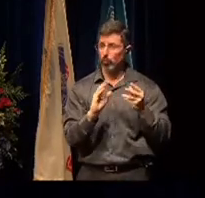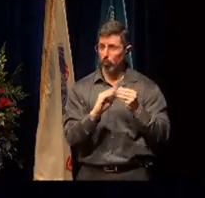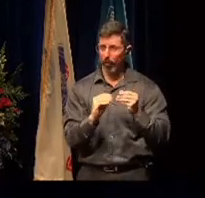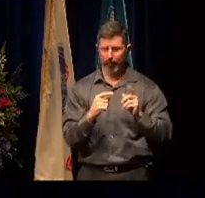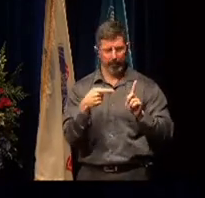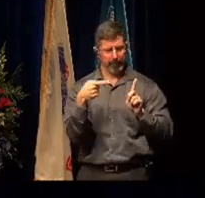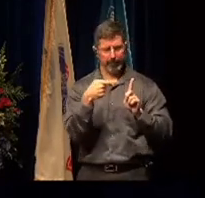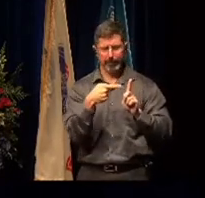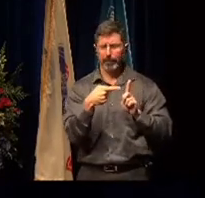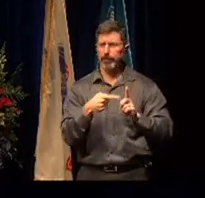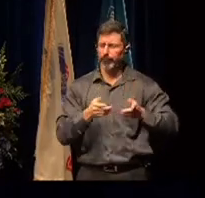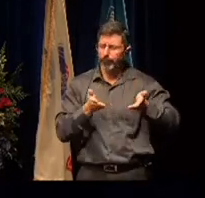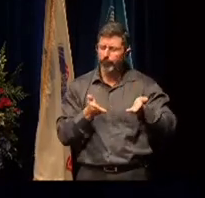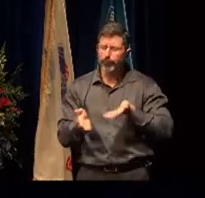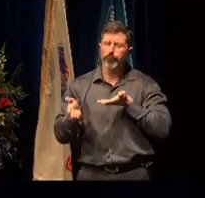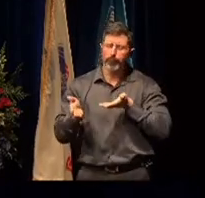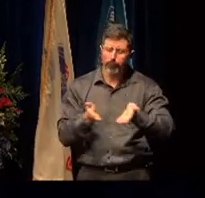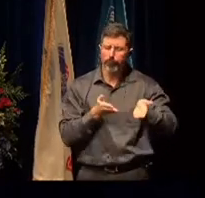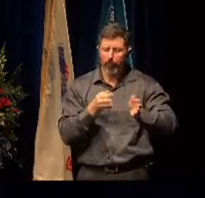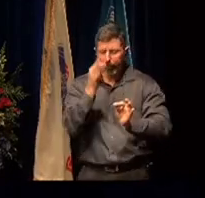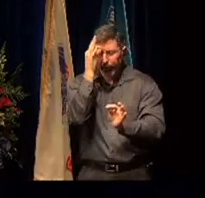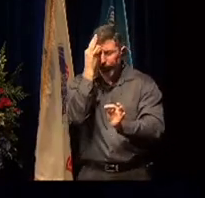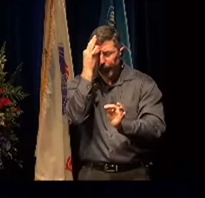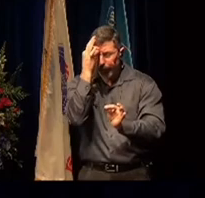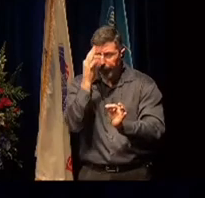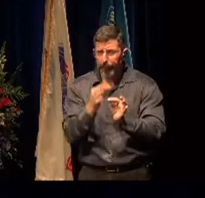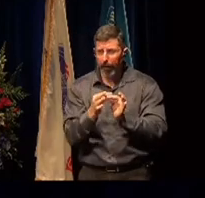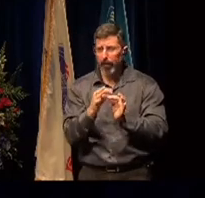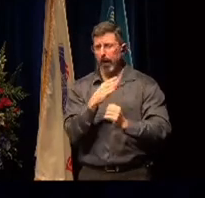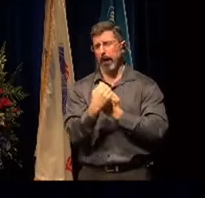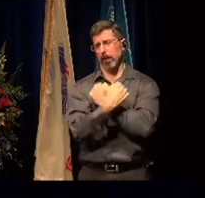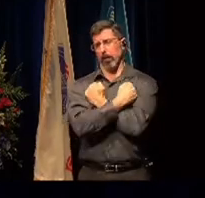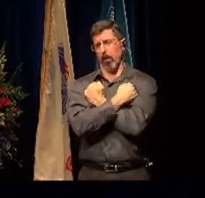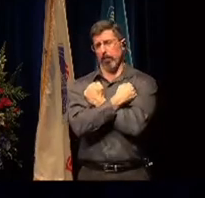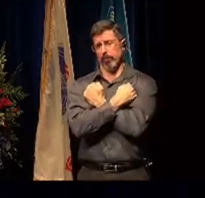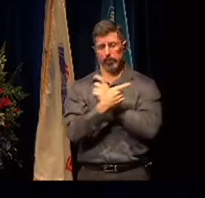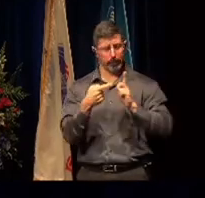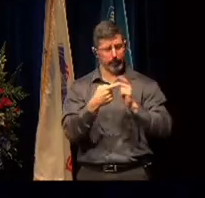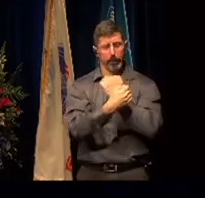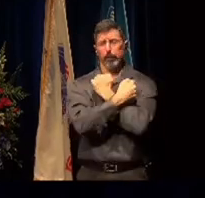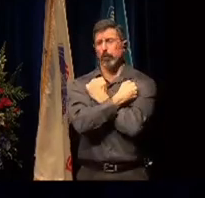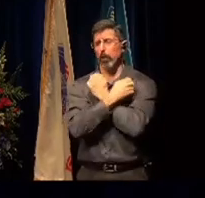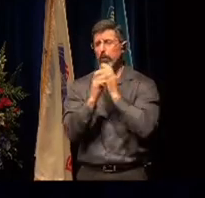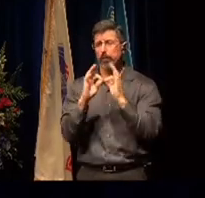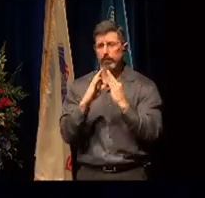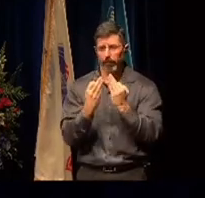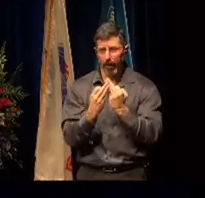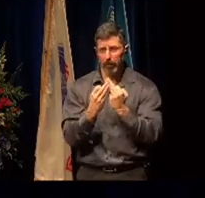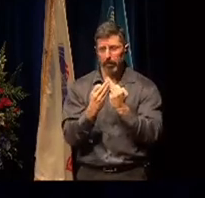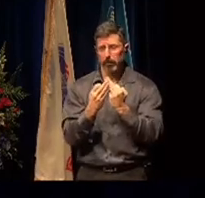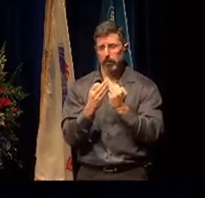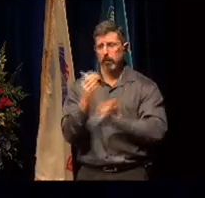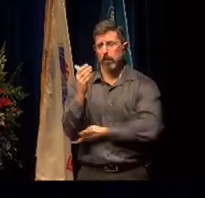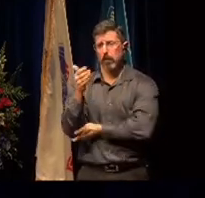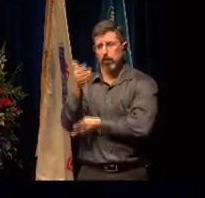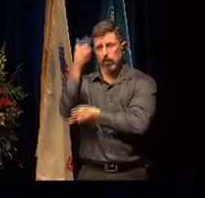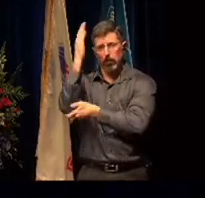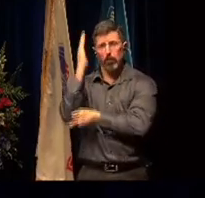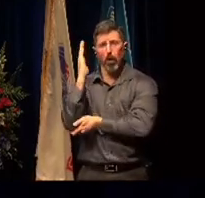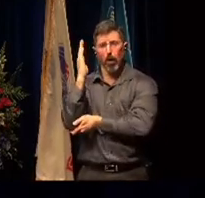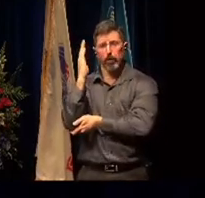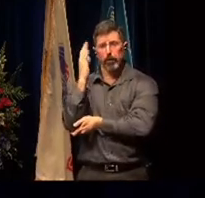of service, faith, and love. Love for his family, his God, and his fellow